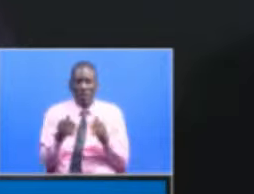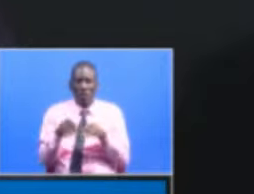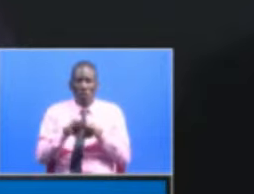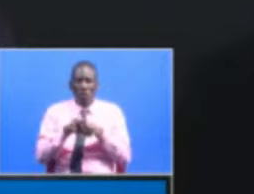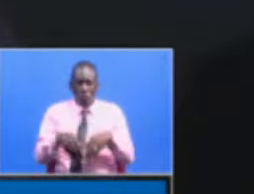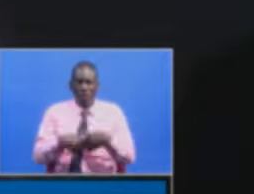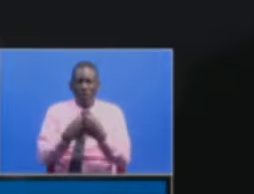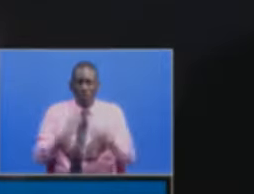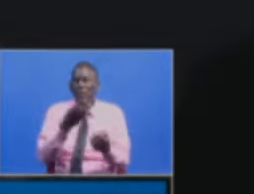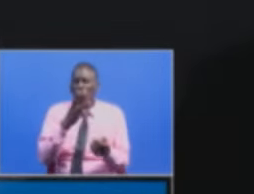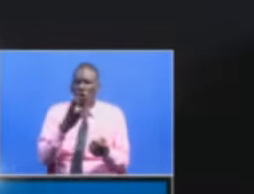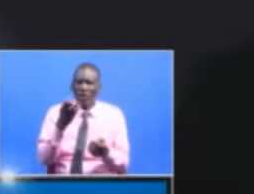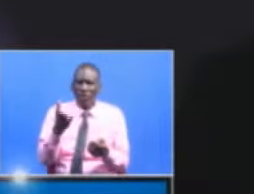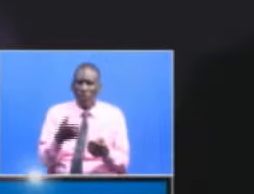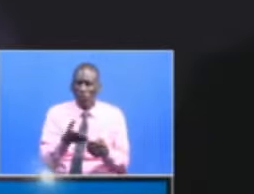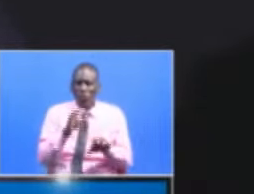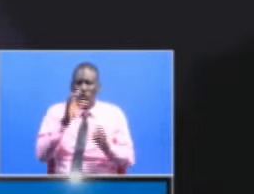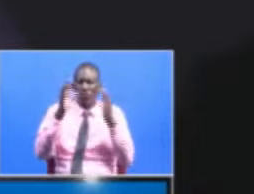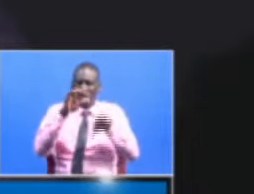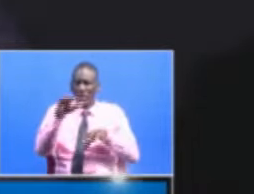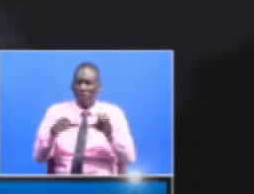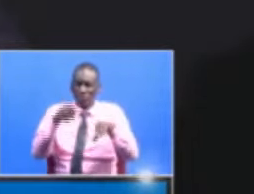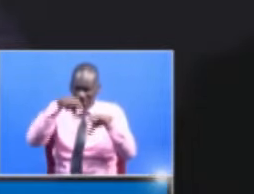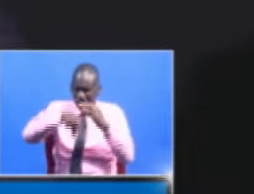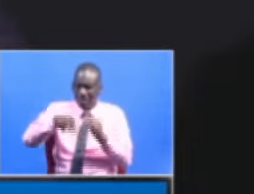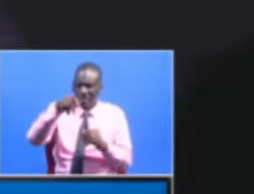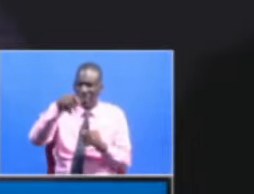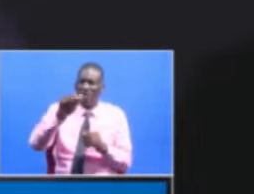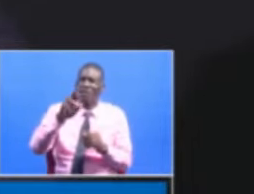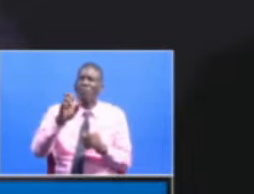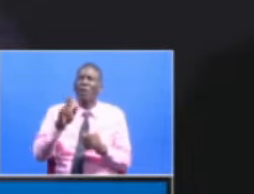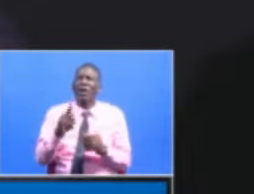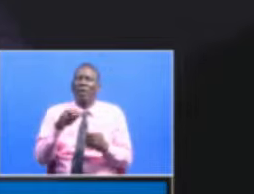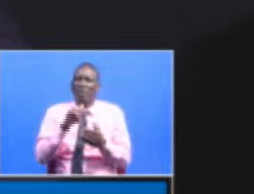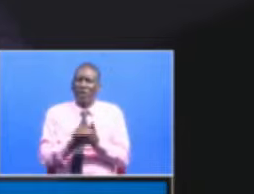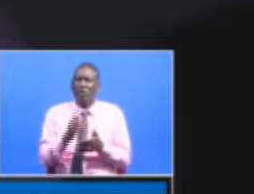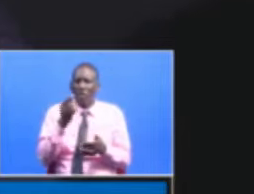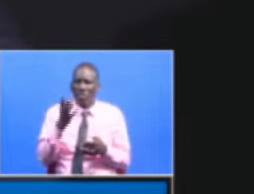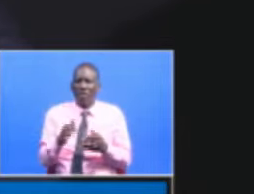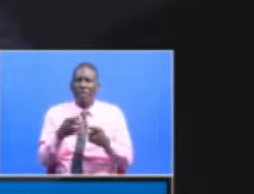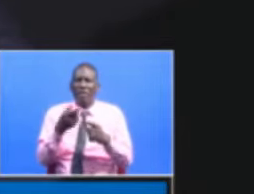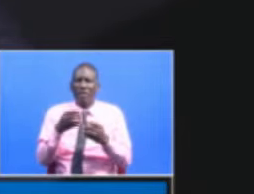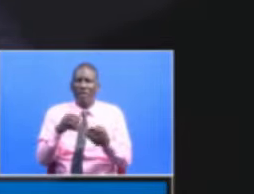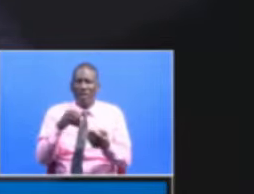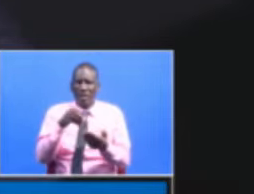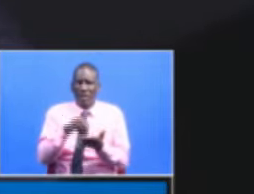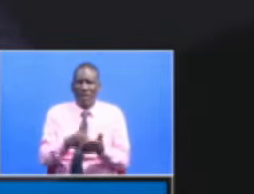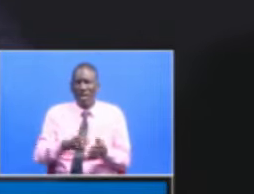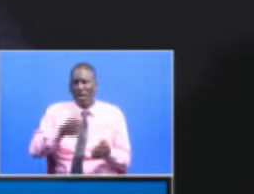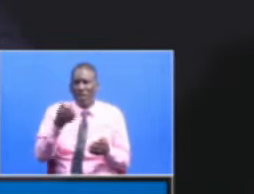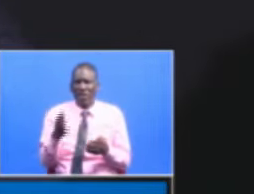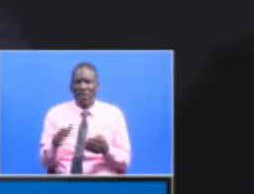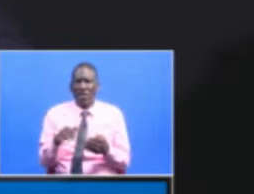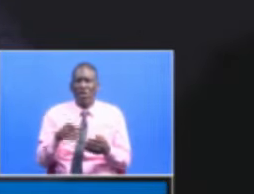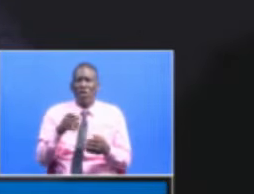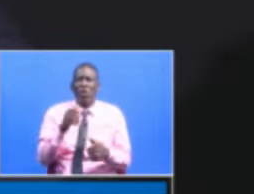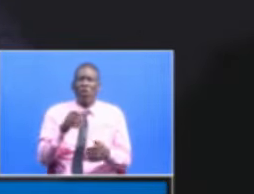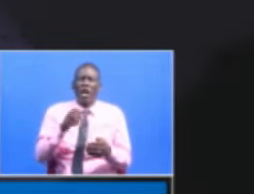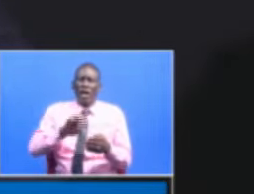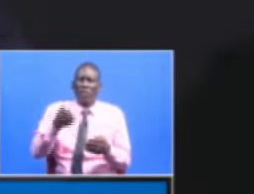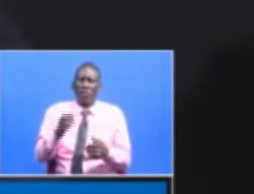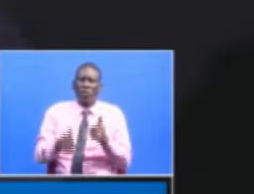water facilities for this animals inside the park. Yeah, so that's actually one thing. And the other thing which they have been doing is